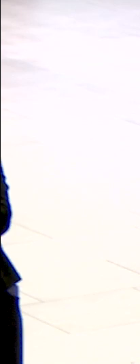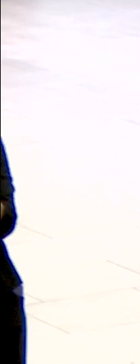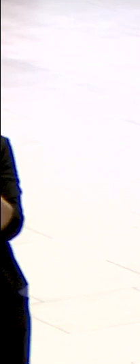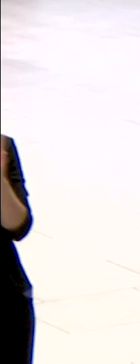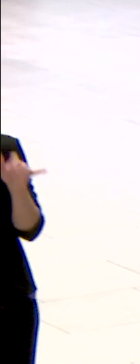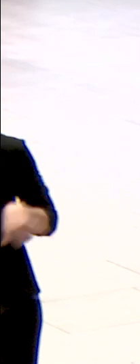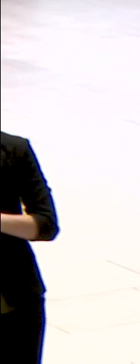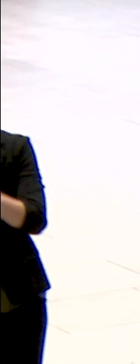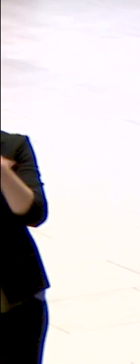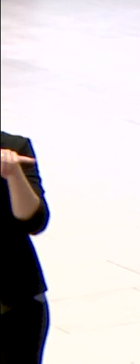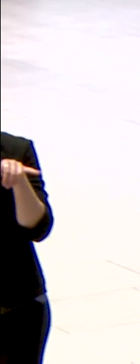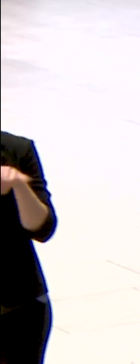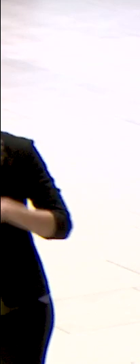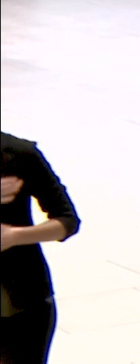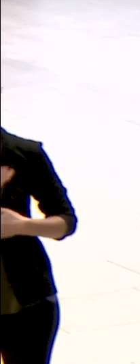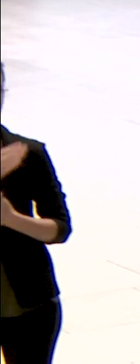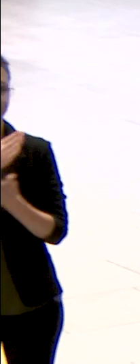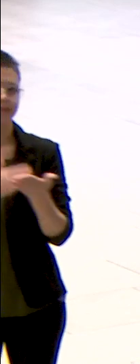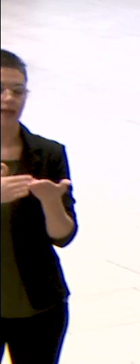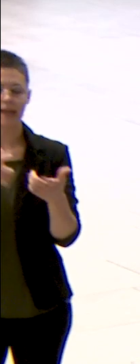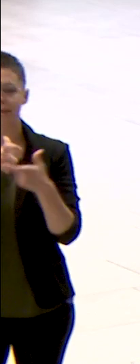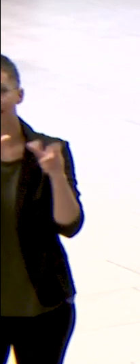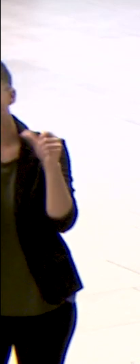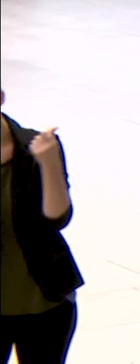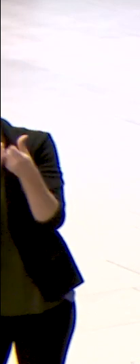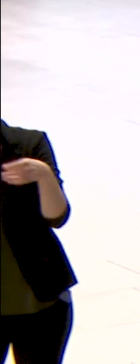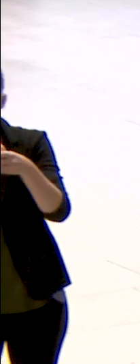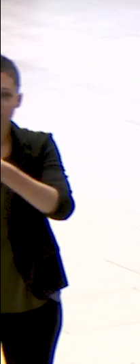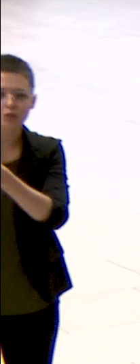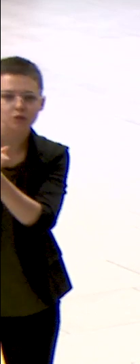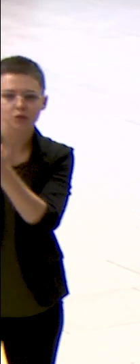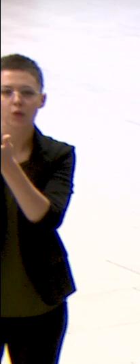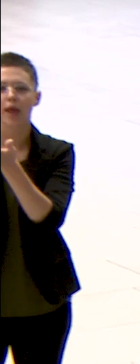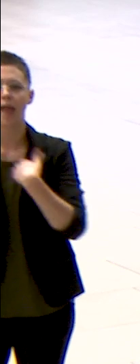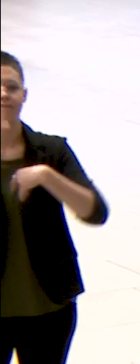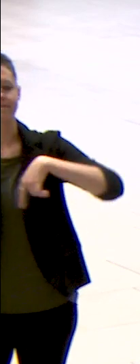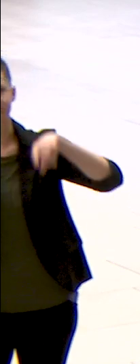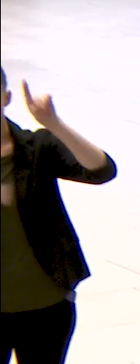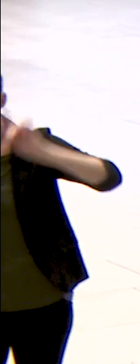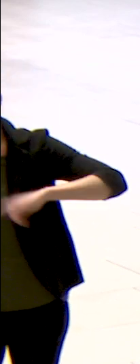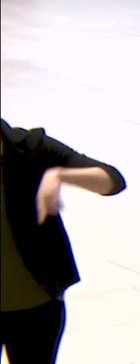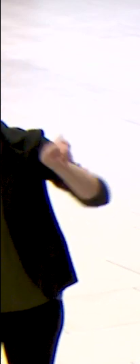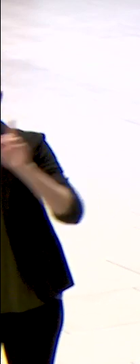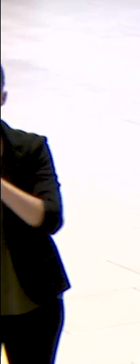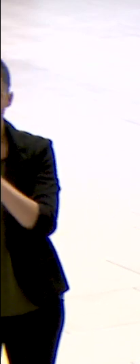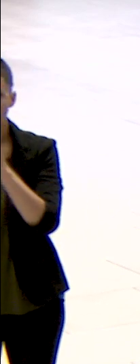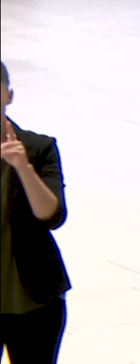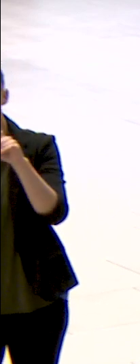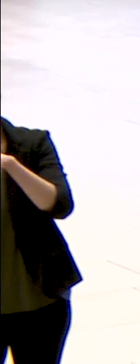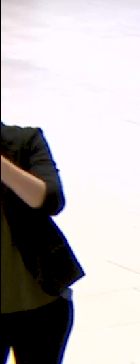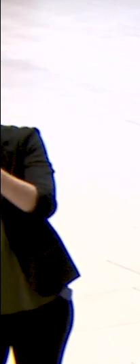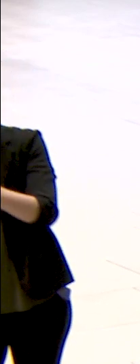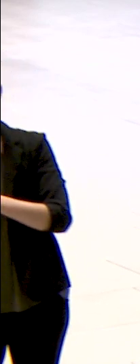agency side. Obviously, a lot of, you know, big agencies are in New York. They have a big variety of accounts in LA.